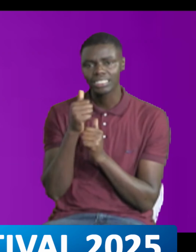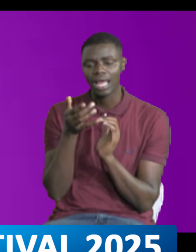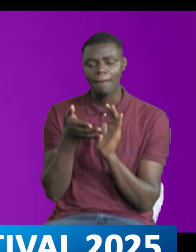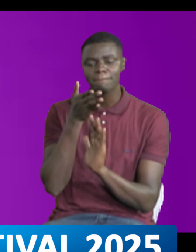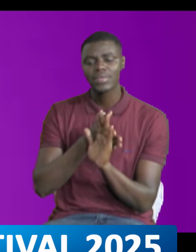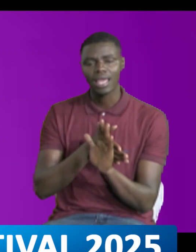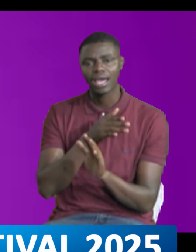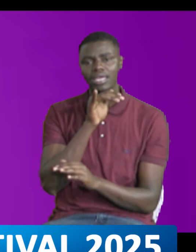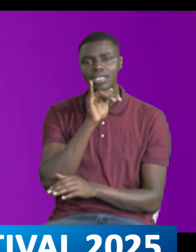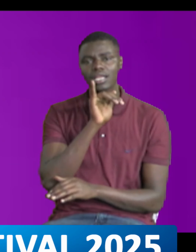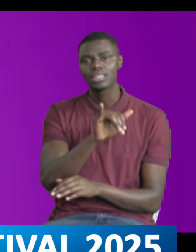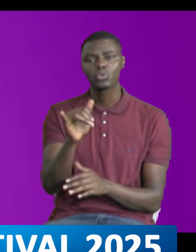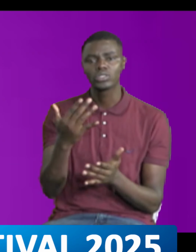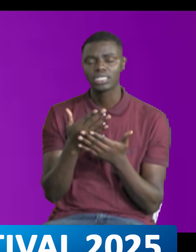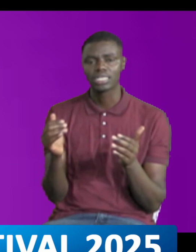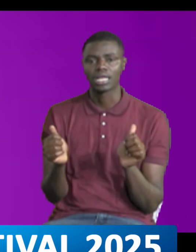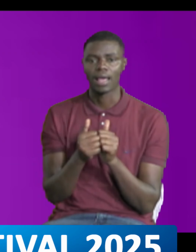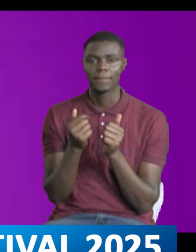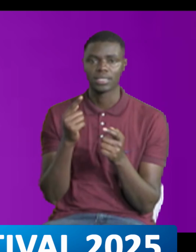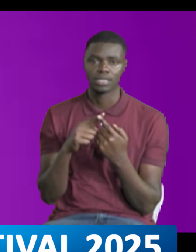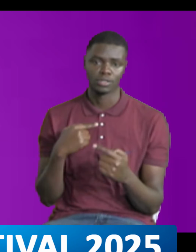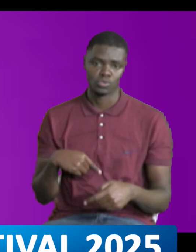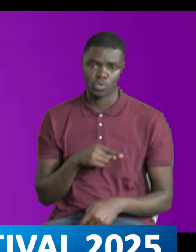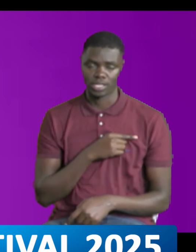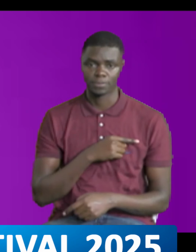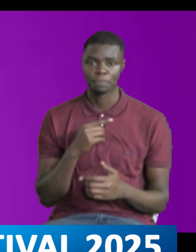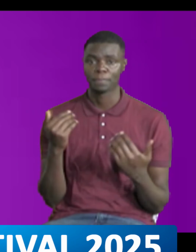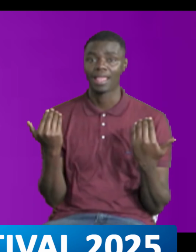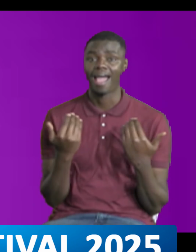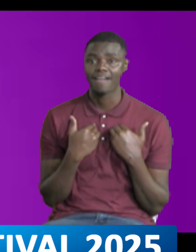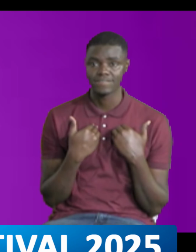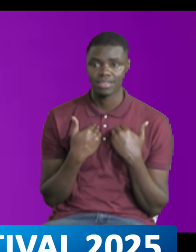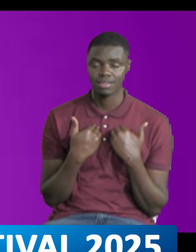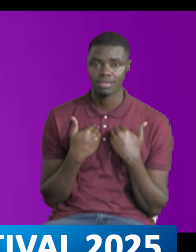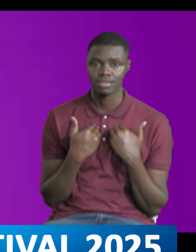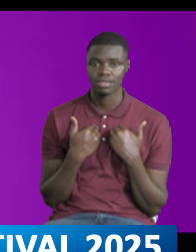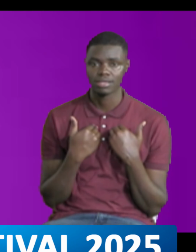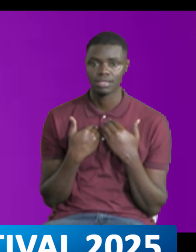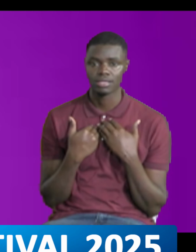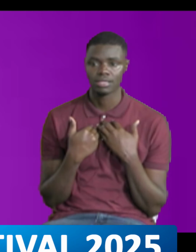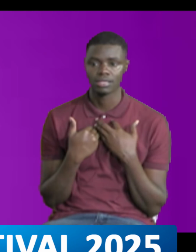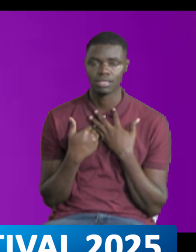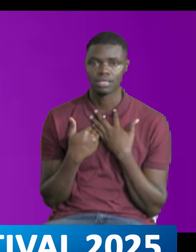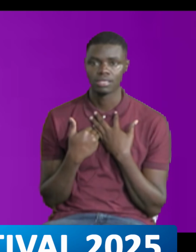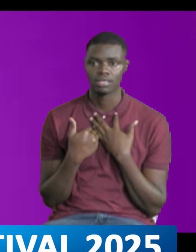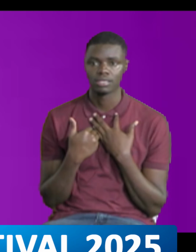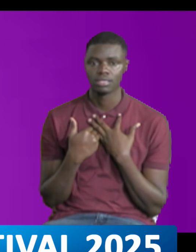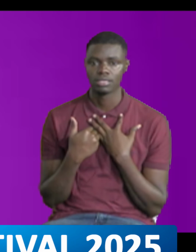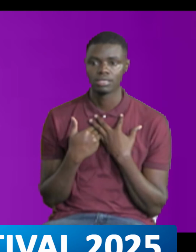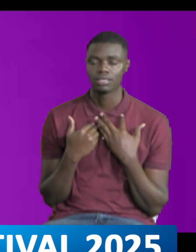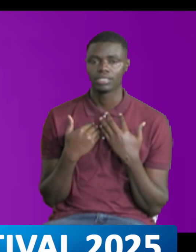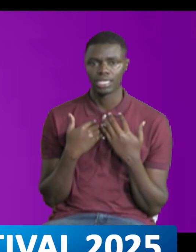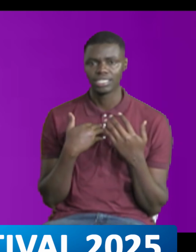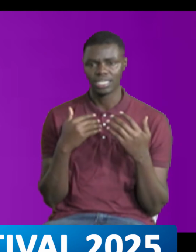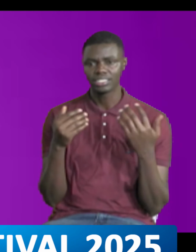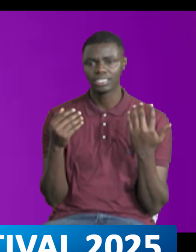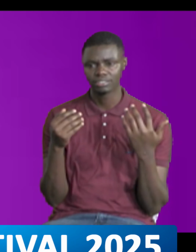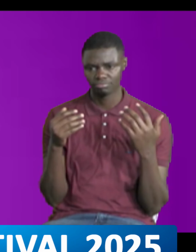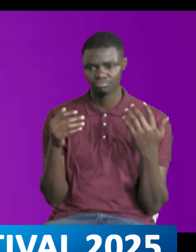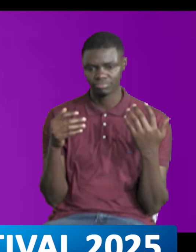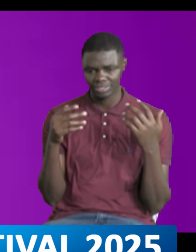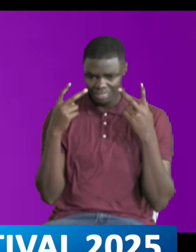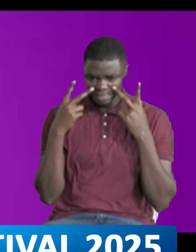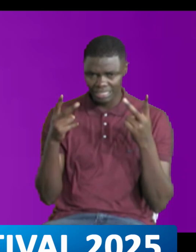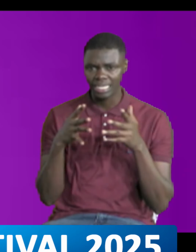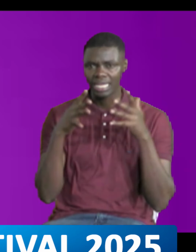this things that are happening to us. So having just zooming out and seeing